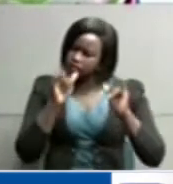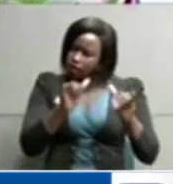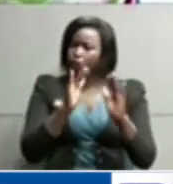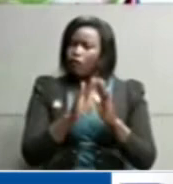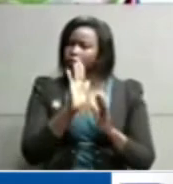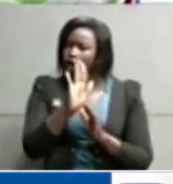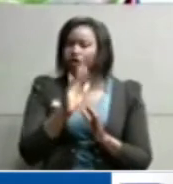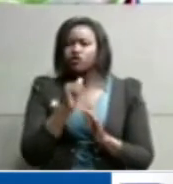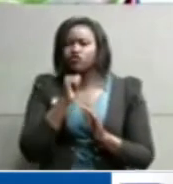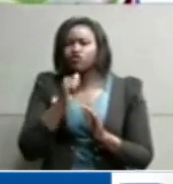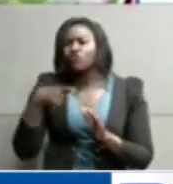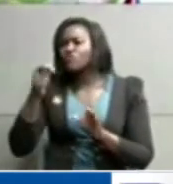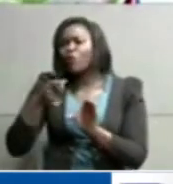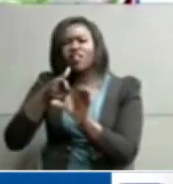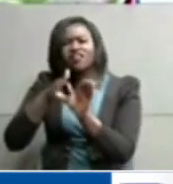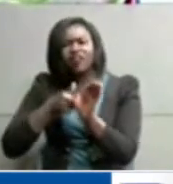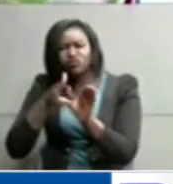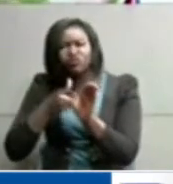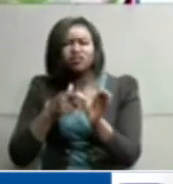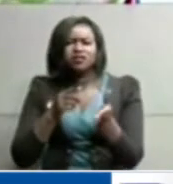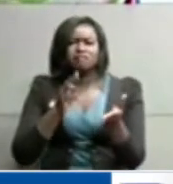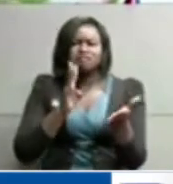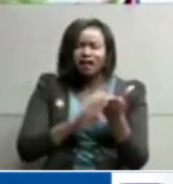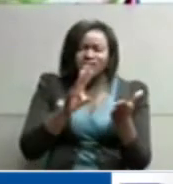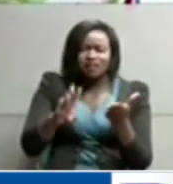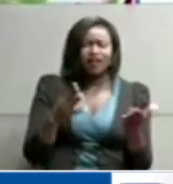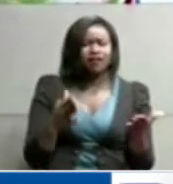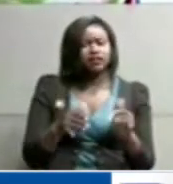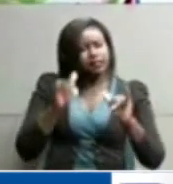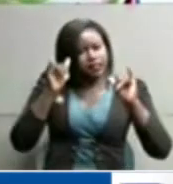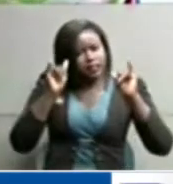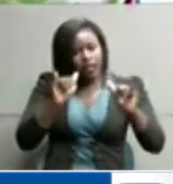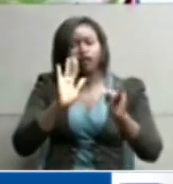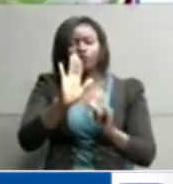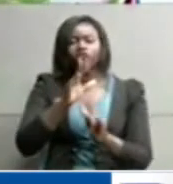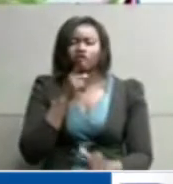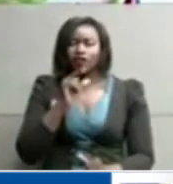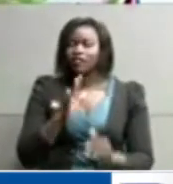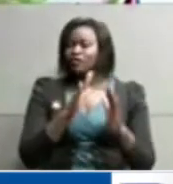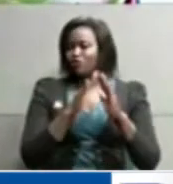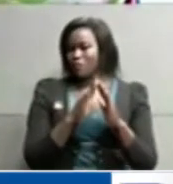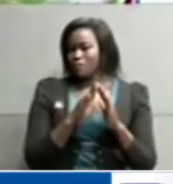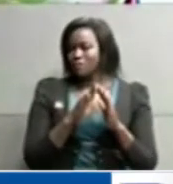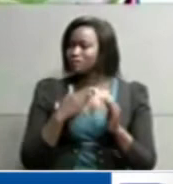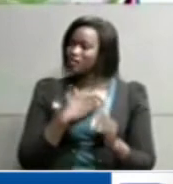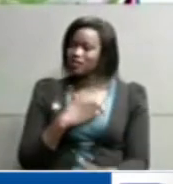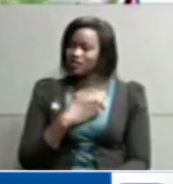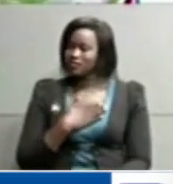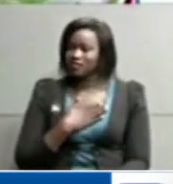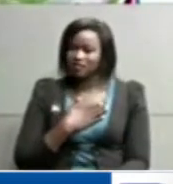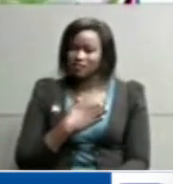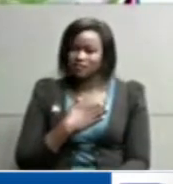Don't go to the Antonde, don't go to Masaka. You just stay in your father's home, your parents' home,